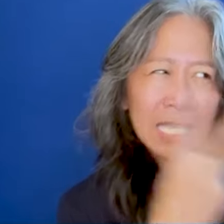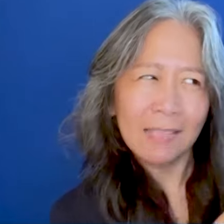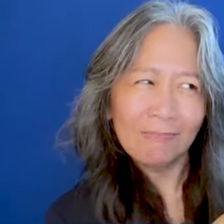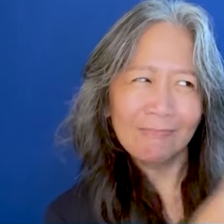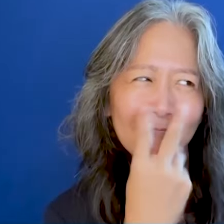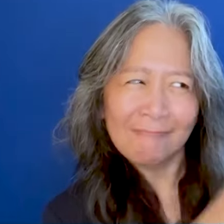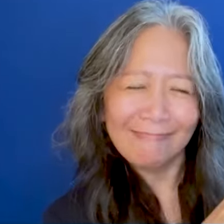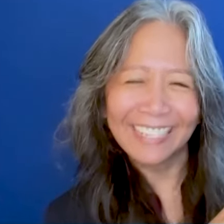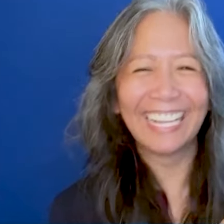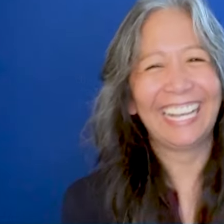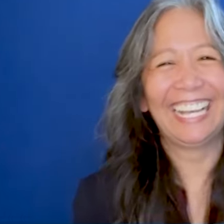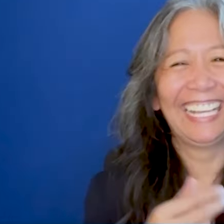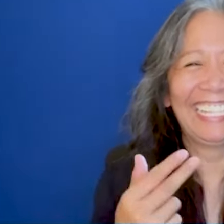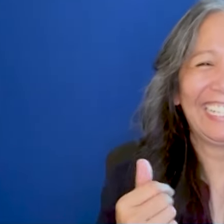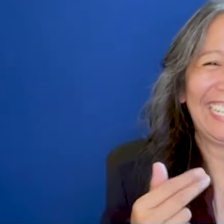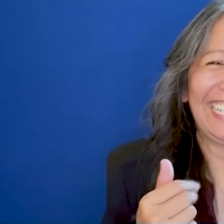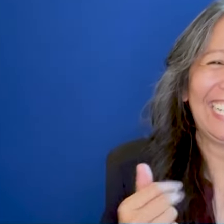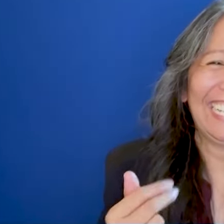I see you.